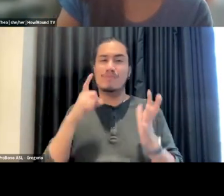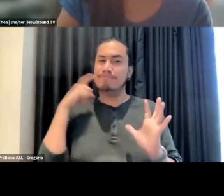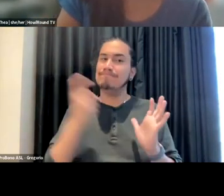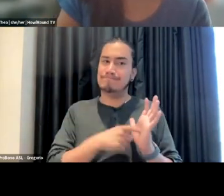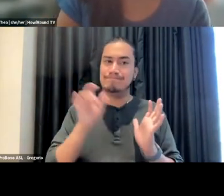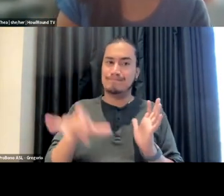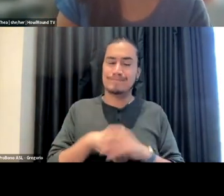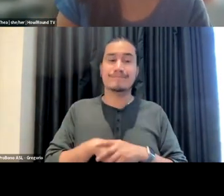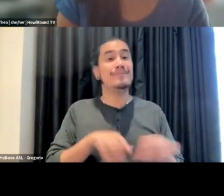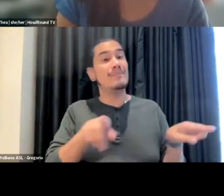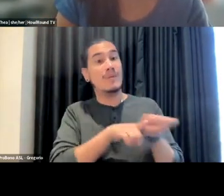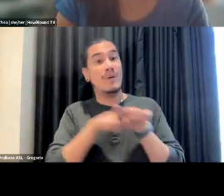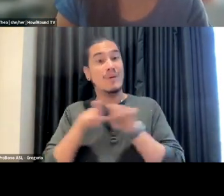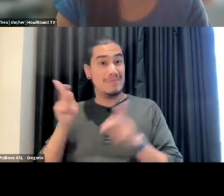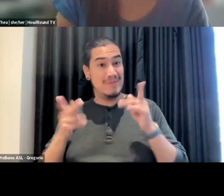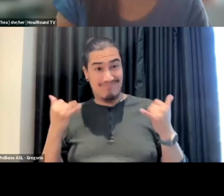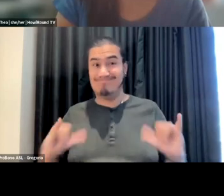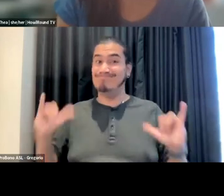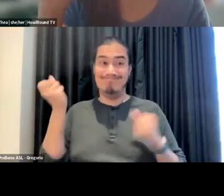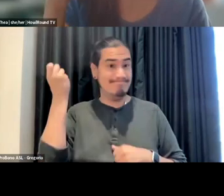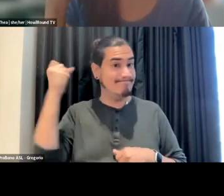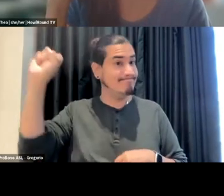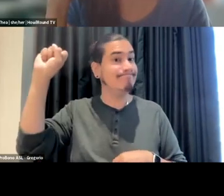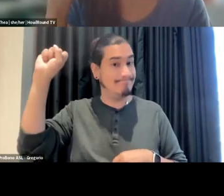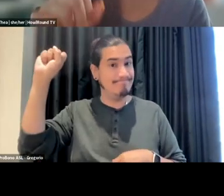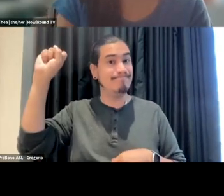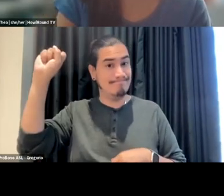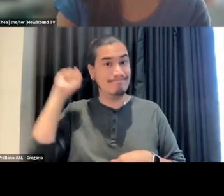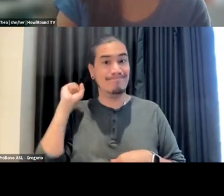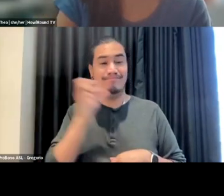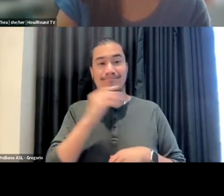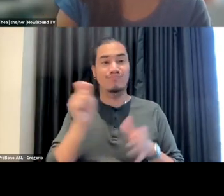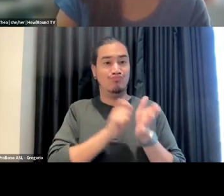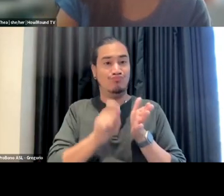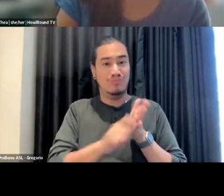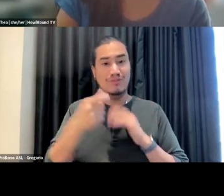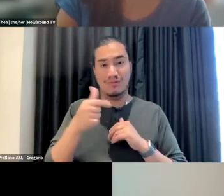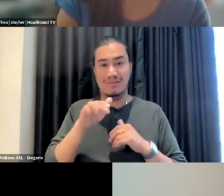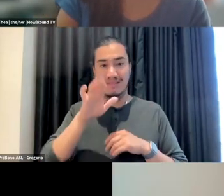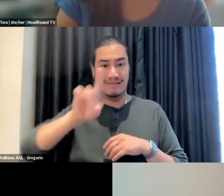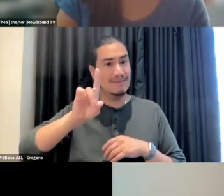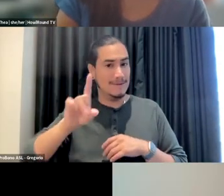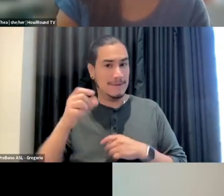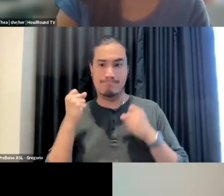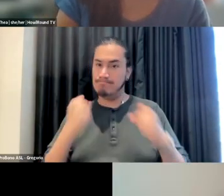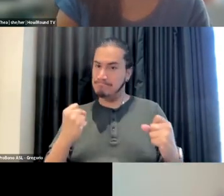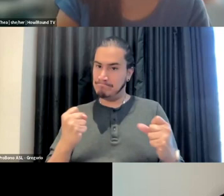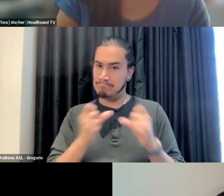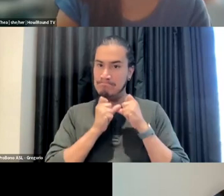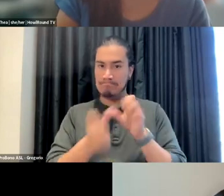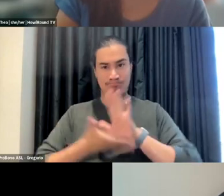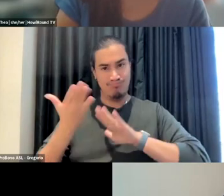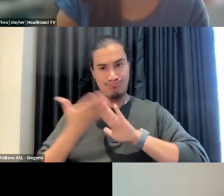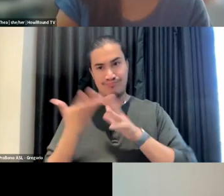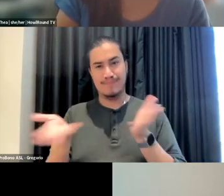folks are still striking, and the Writers Guild is standing strong, and they are